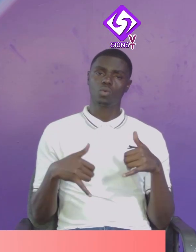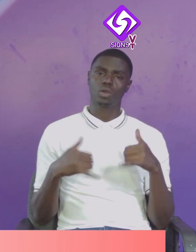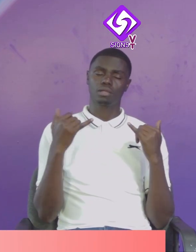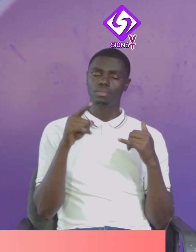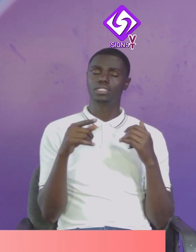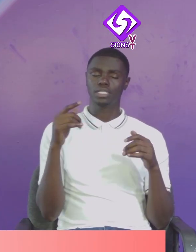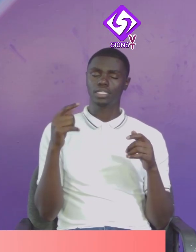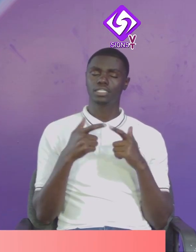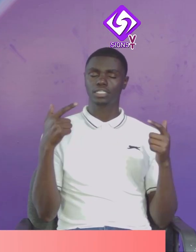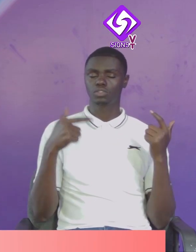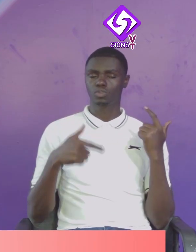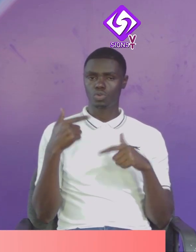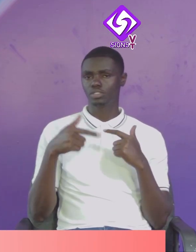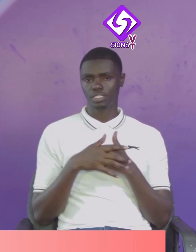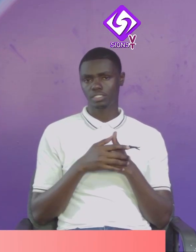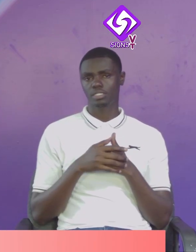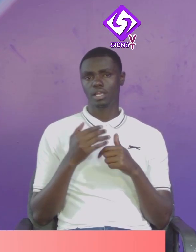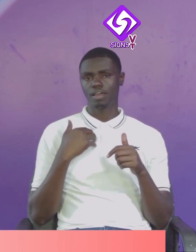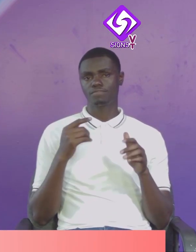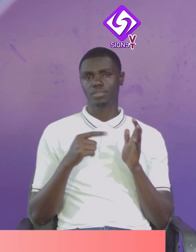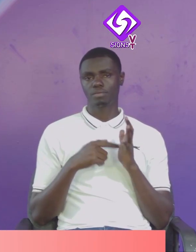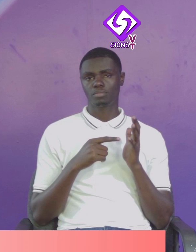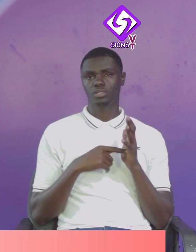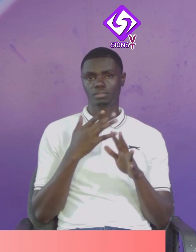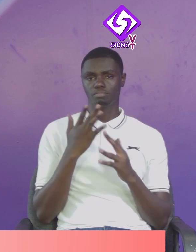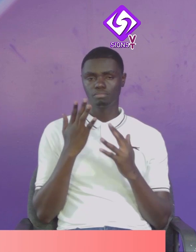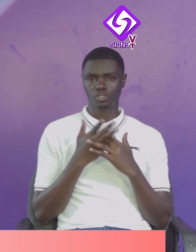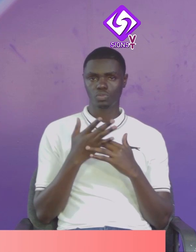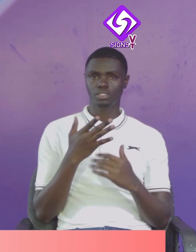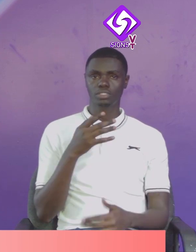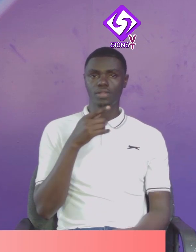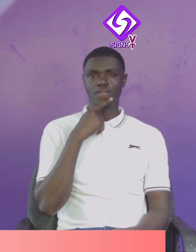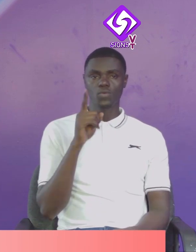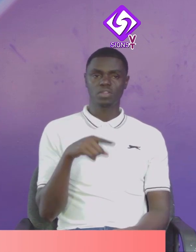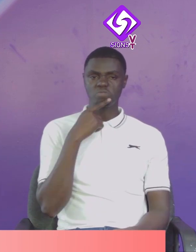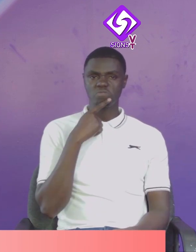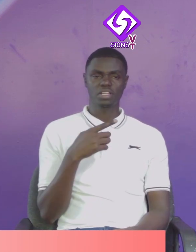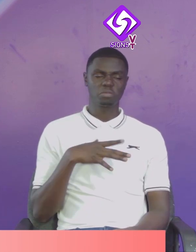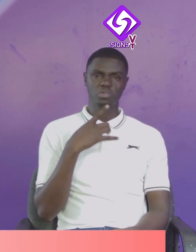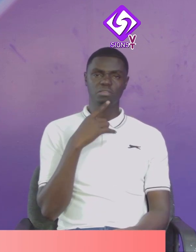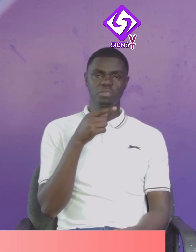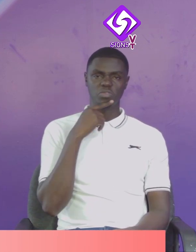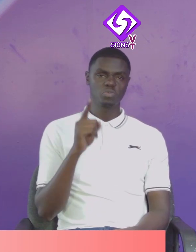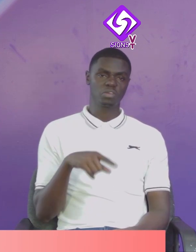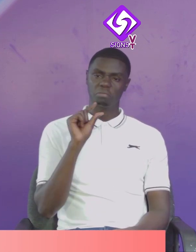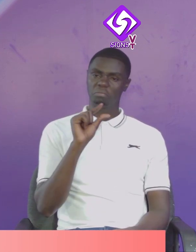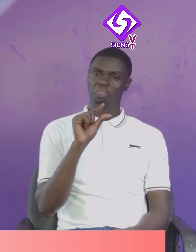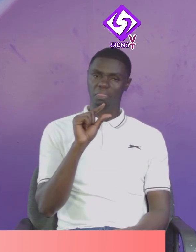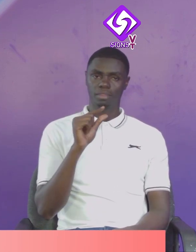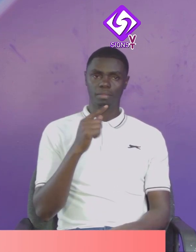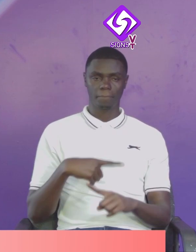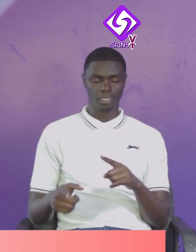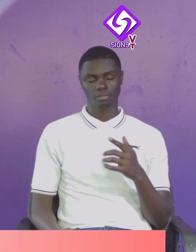contest there. So there your point between the point saying Ukraine ni team ndogo. Yeah. Watakuona kando kidogo. Watakuona